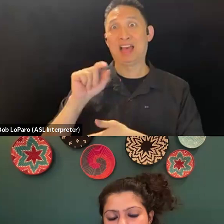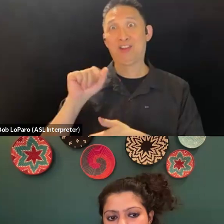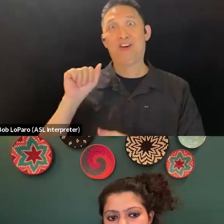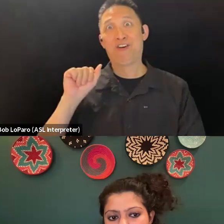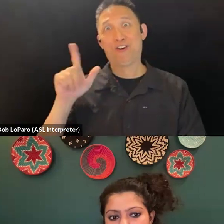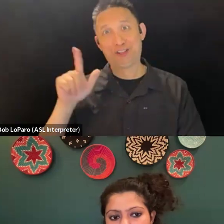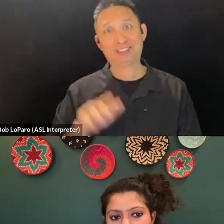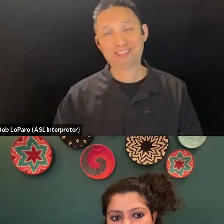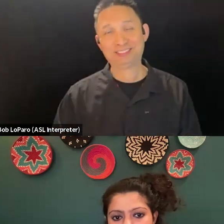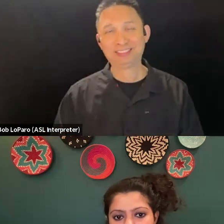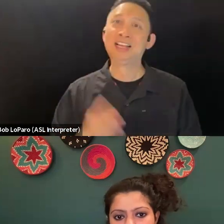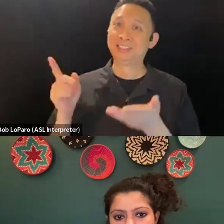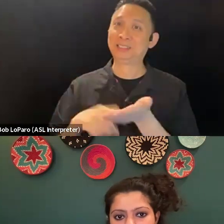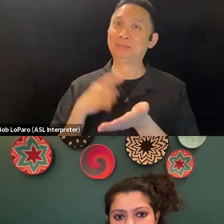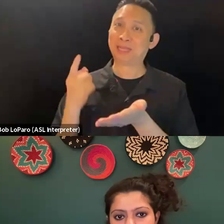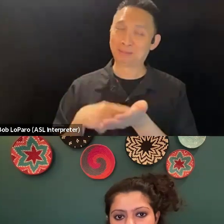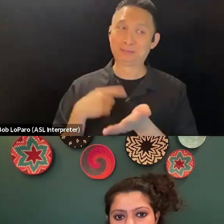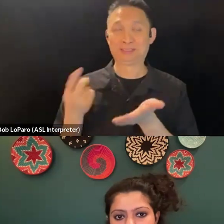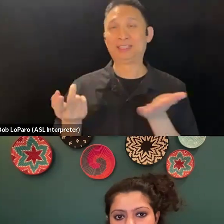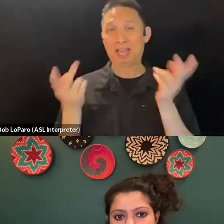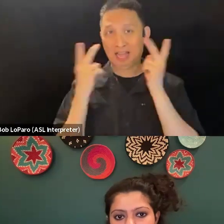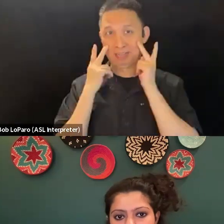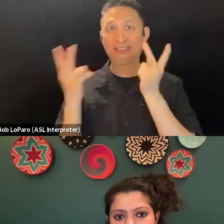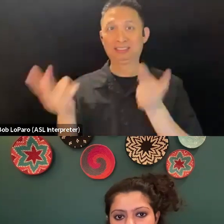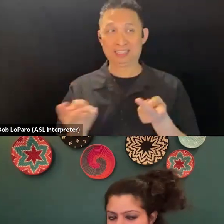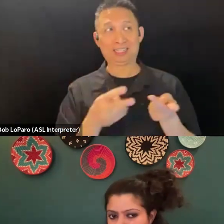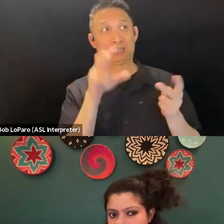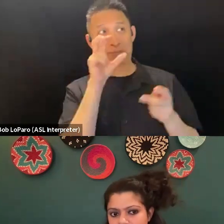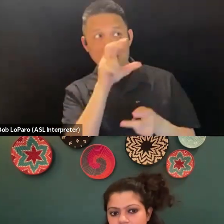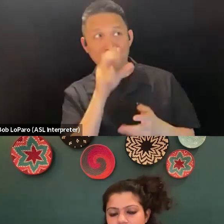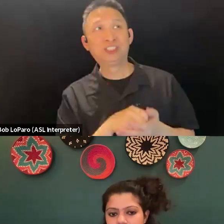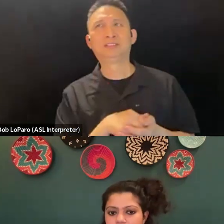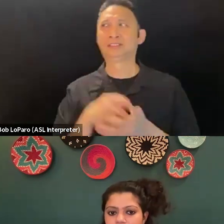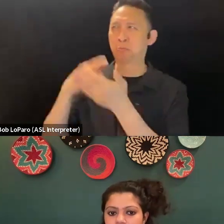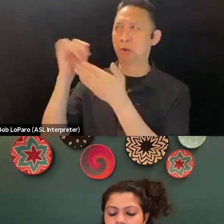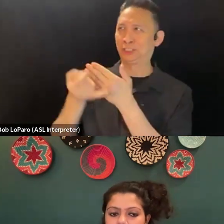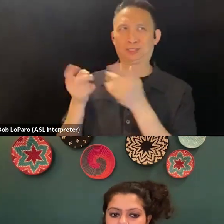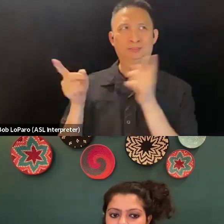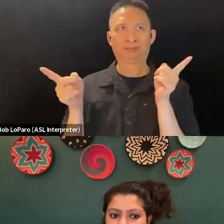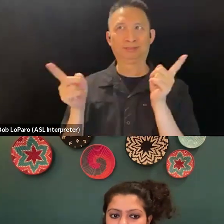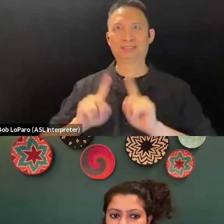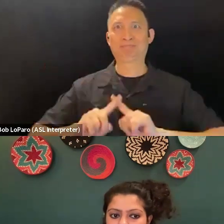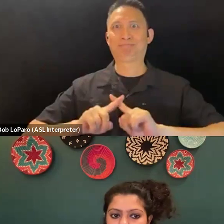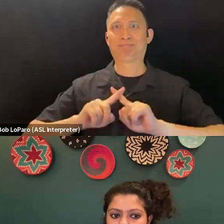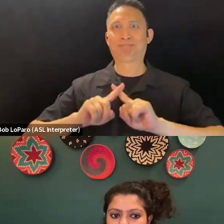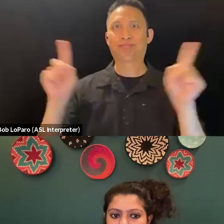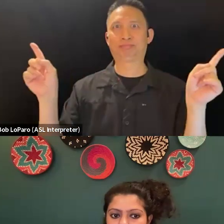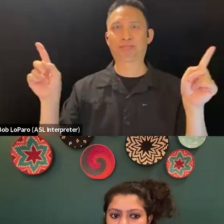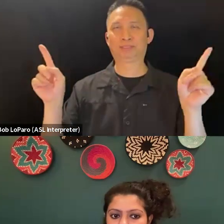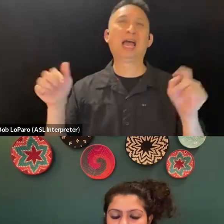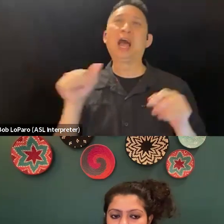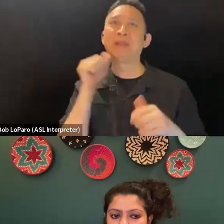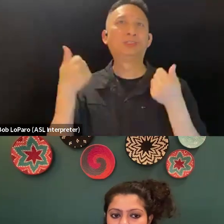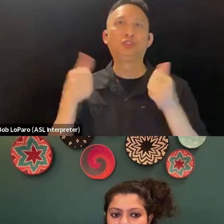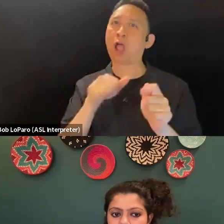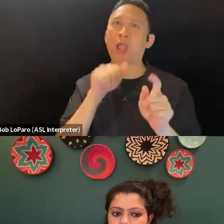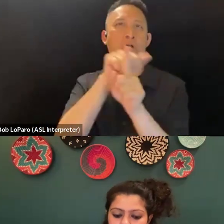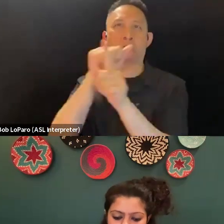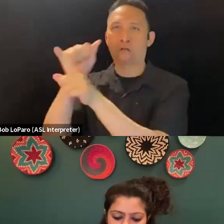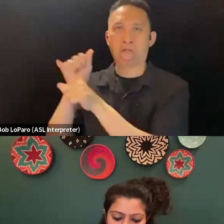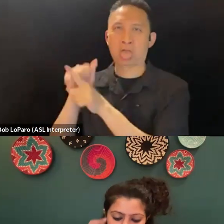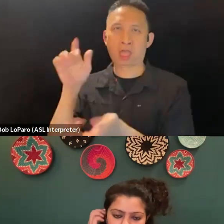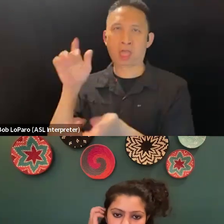where's the challenge, so to sort of like figure out how you can speak in that language initially. Now, once the money sort